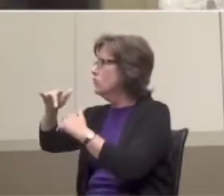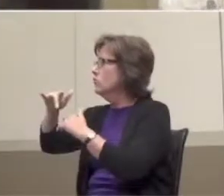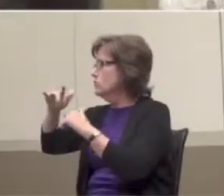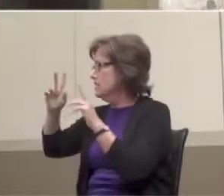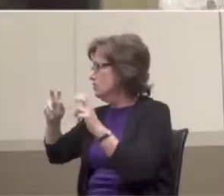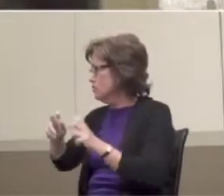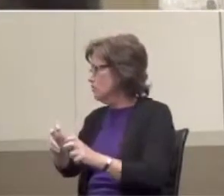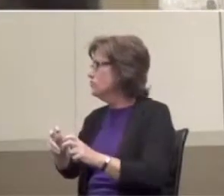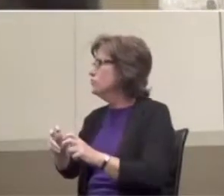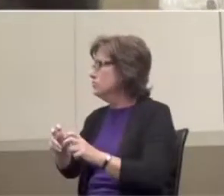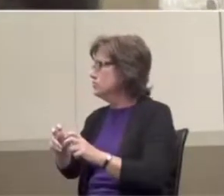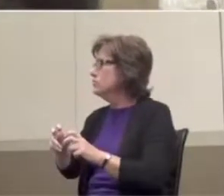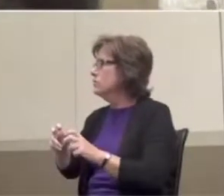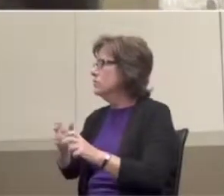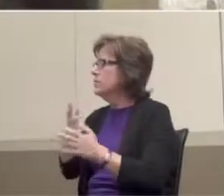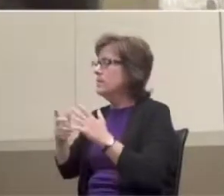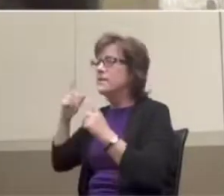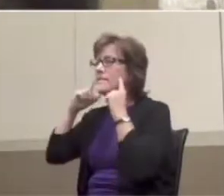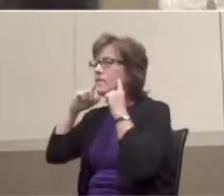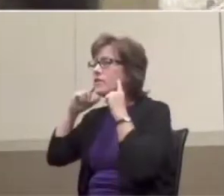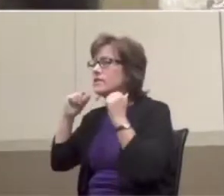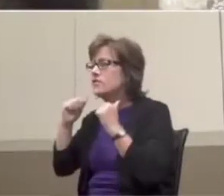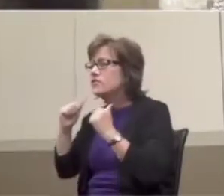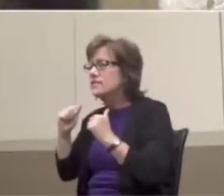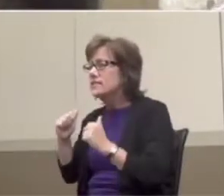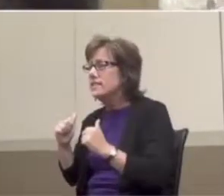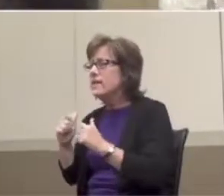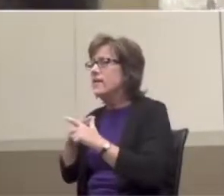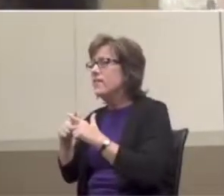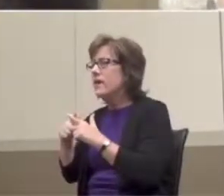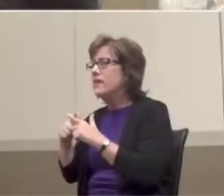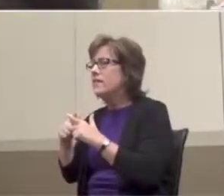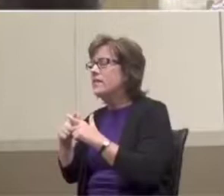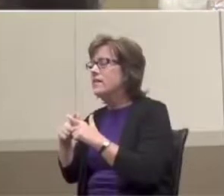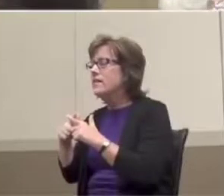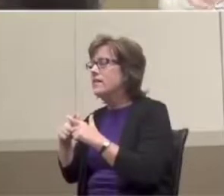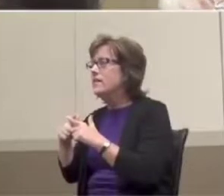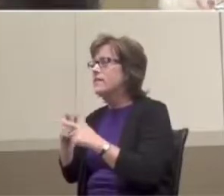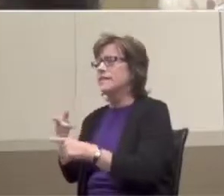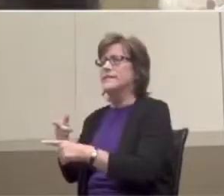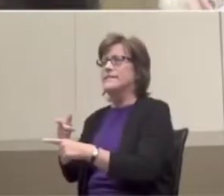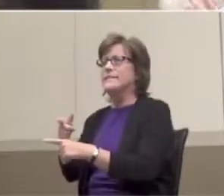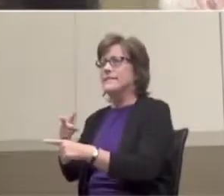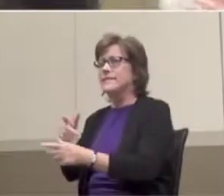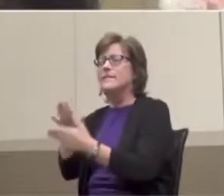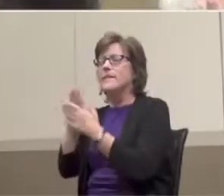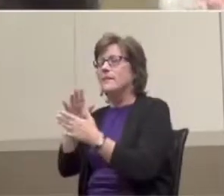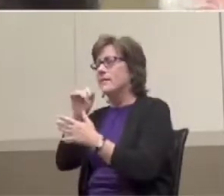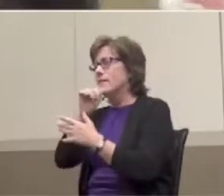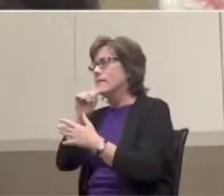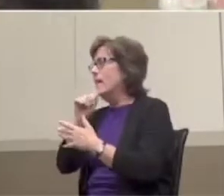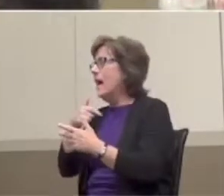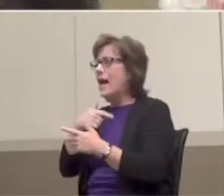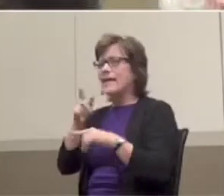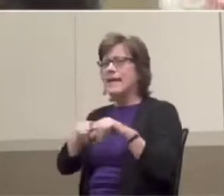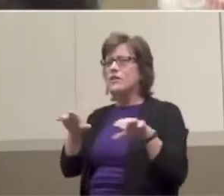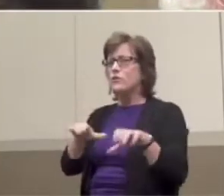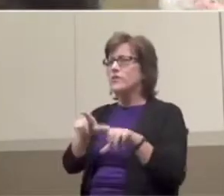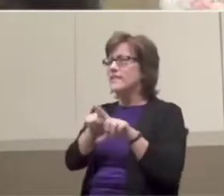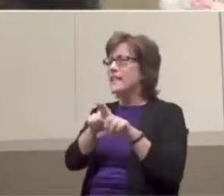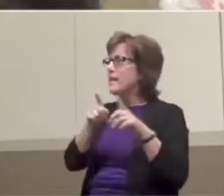hearing decreasing and so then dealing now with the fact that I can't do the things I used to do out mainstream because I